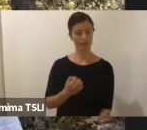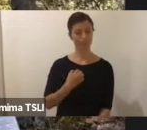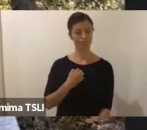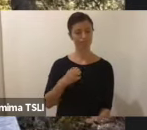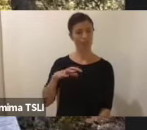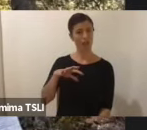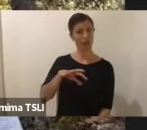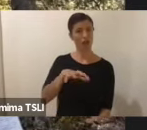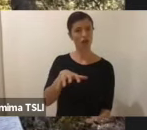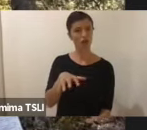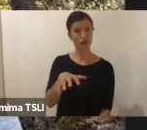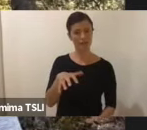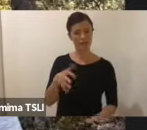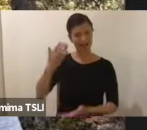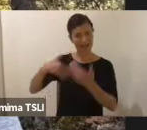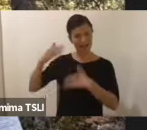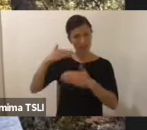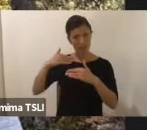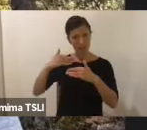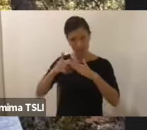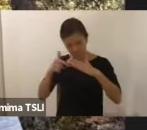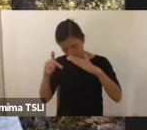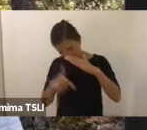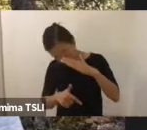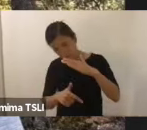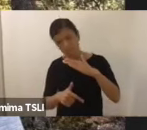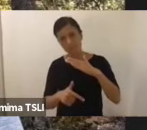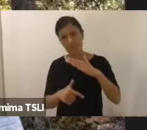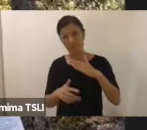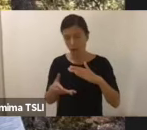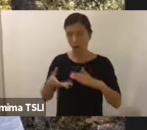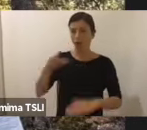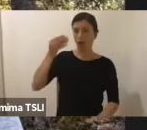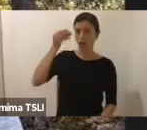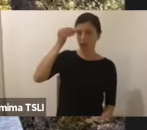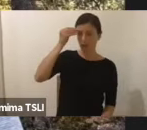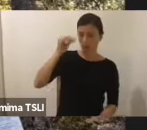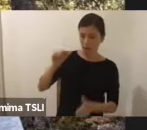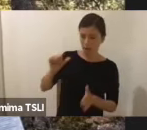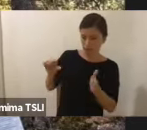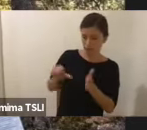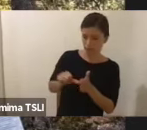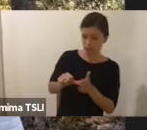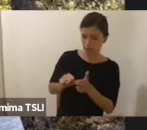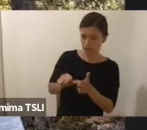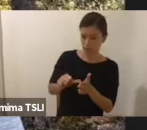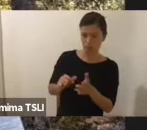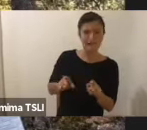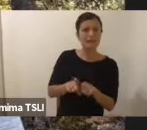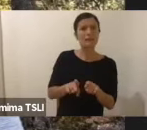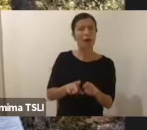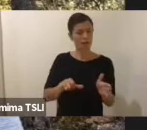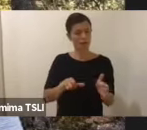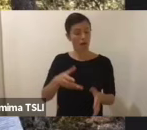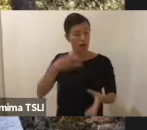alcoholism or depression runs in one's family or that suicide has occurred more often than might be usual